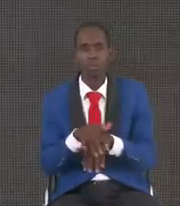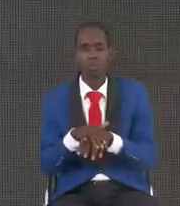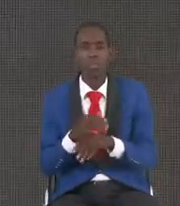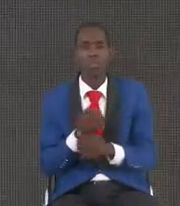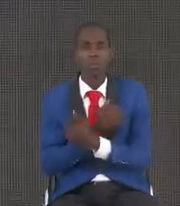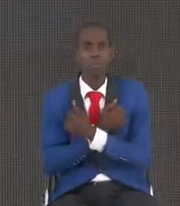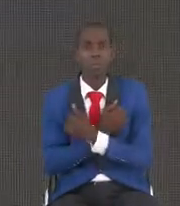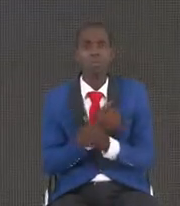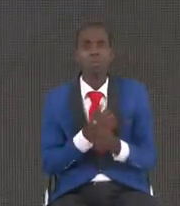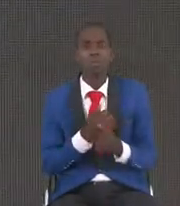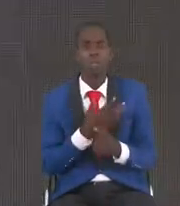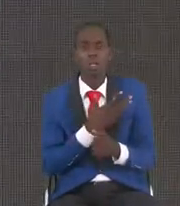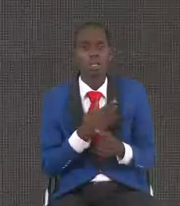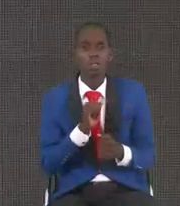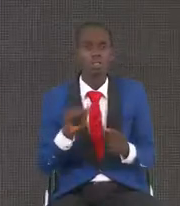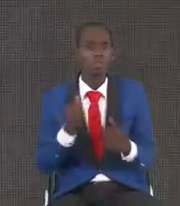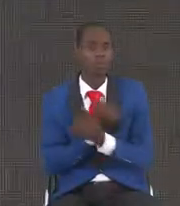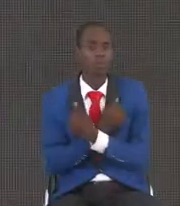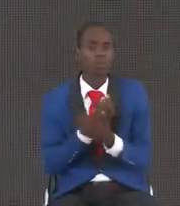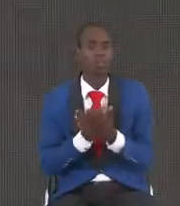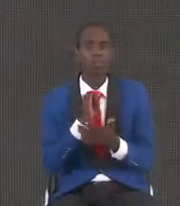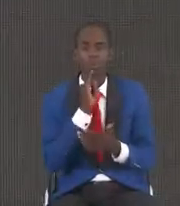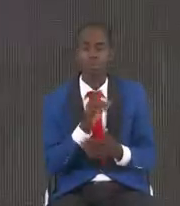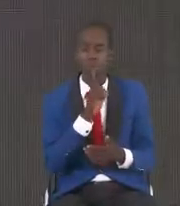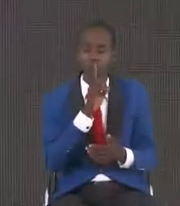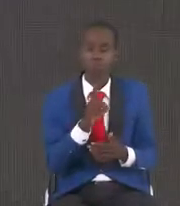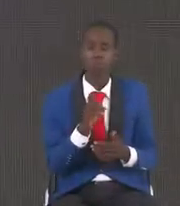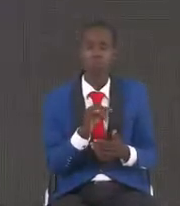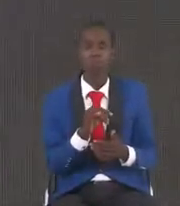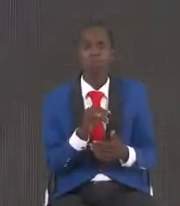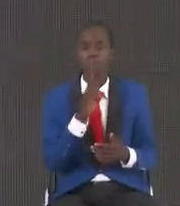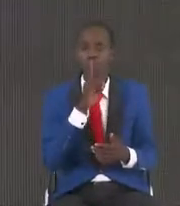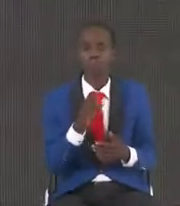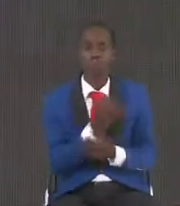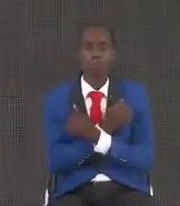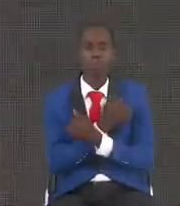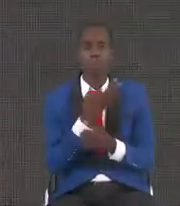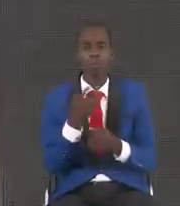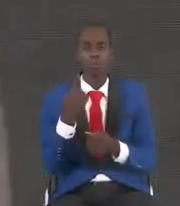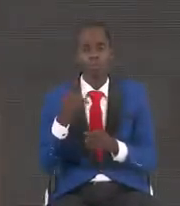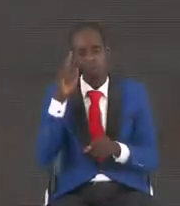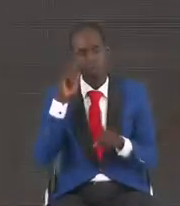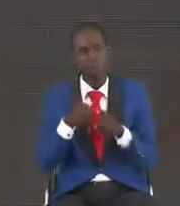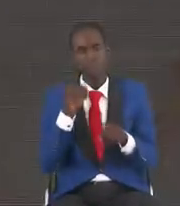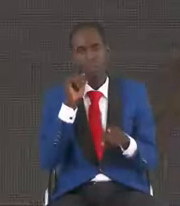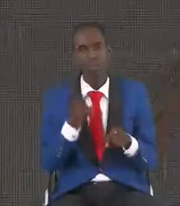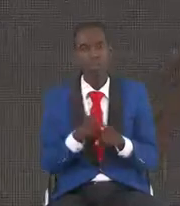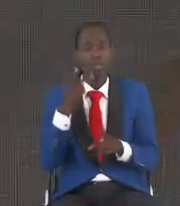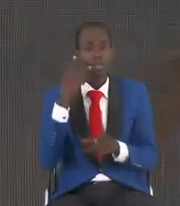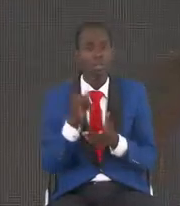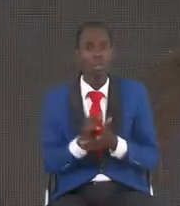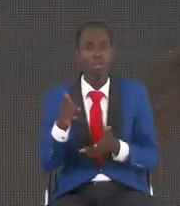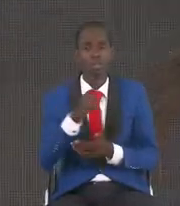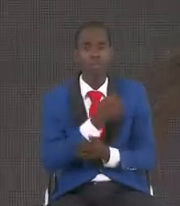a love that is sincere and that is real, unfeigned love of the brethren, and see that ye love